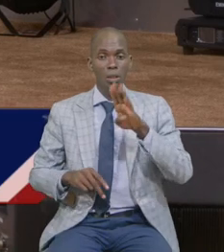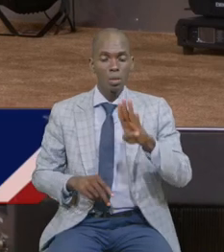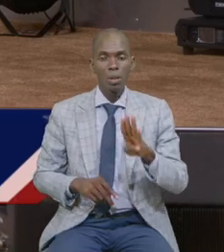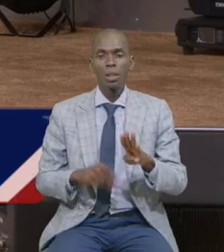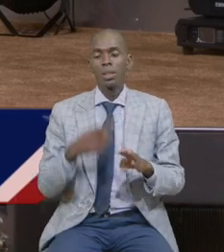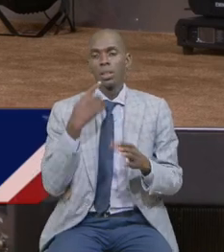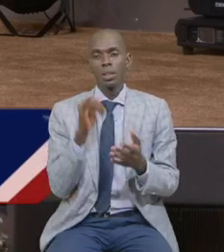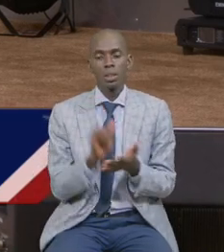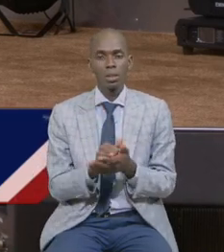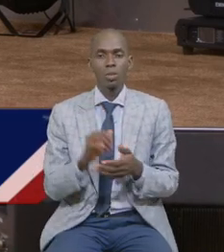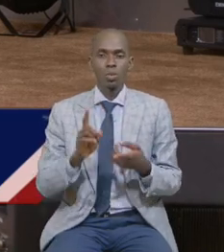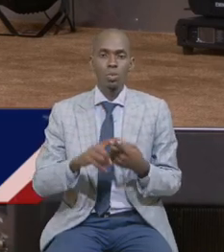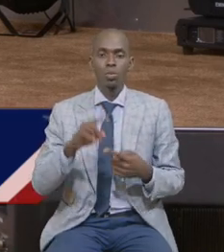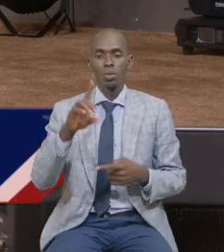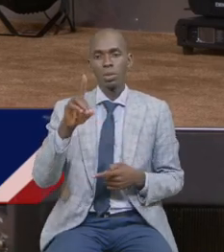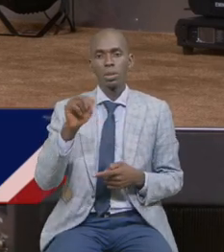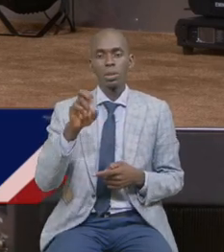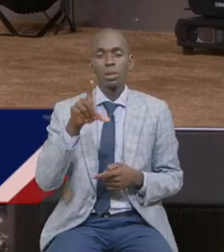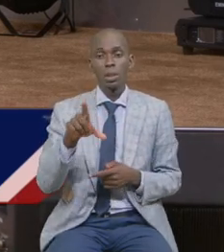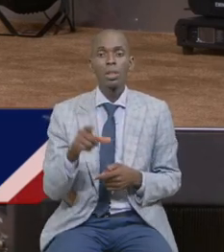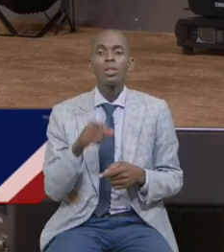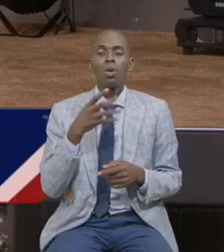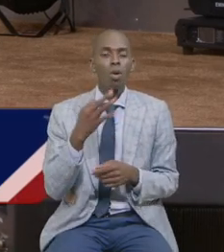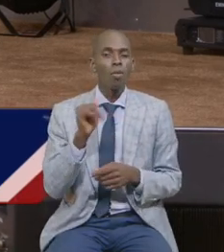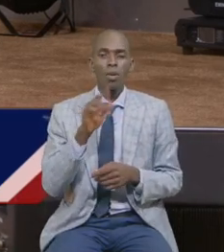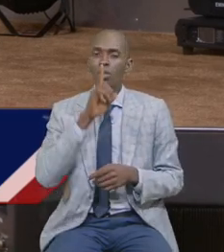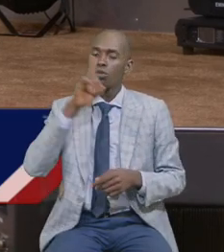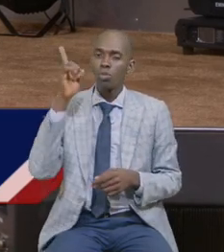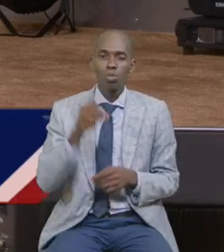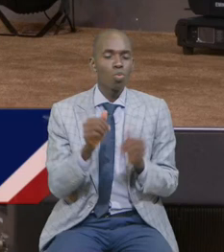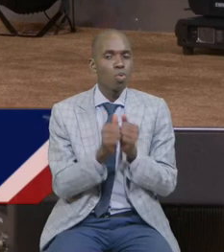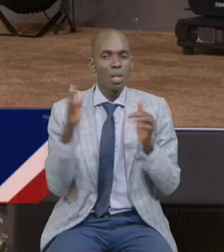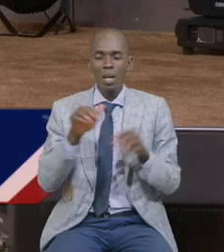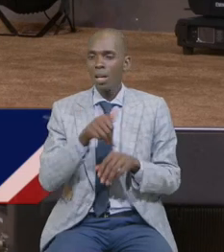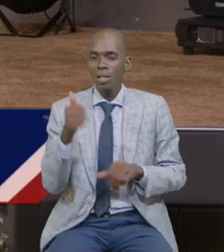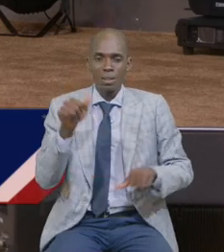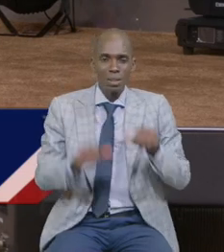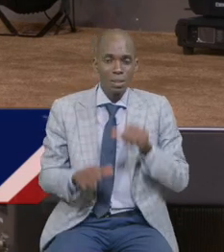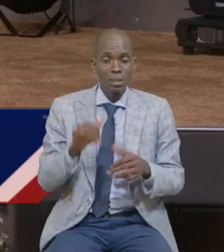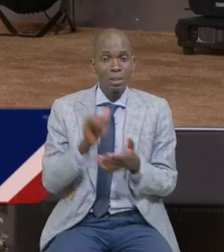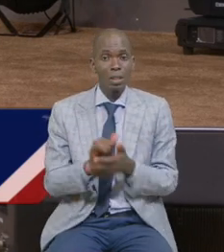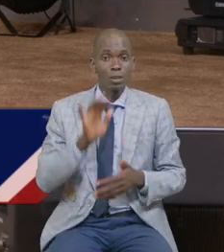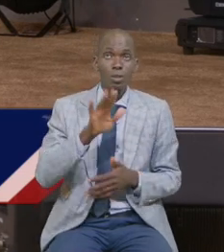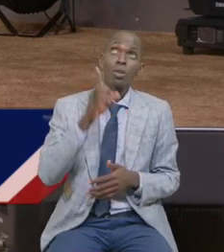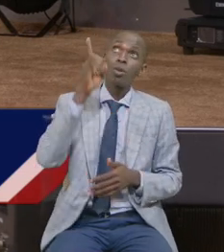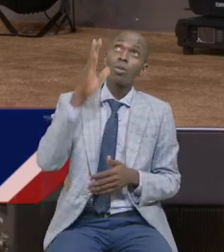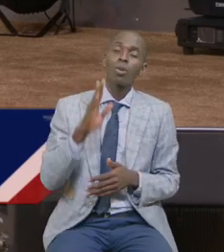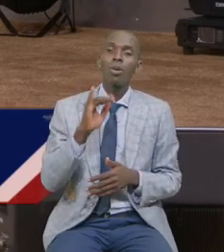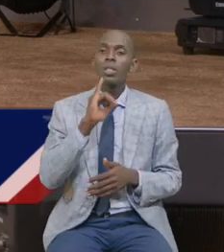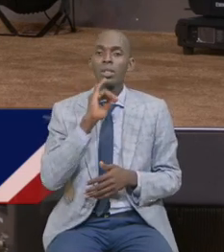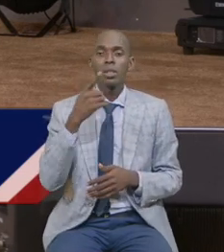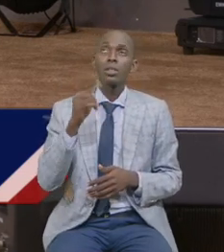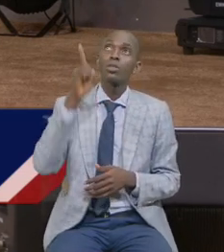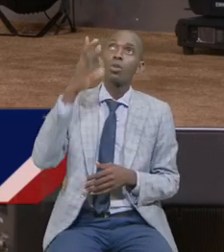Daniel and he said of a truth there's no Shadow of Doubt about this that's your God is a god of